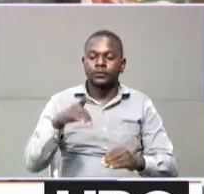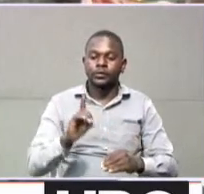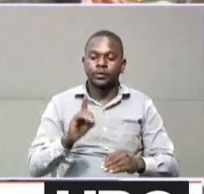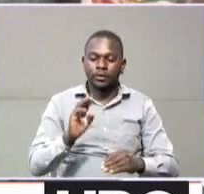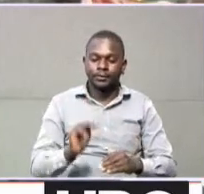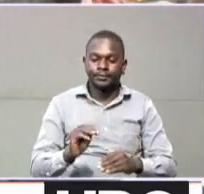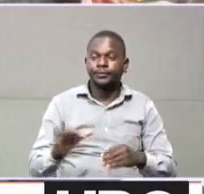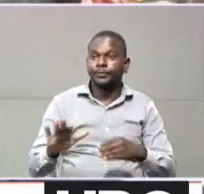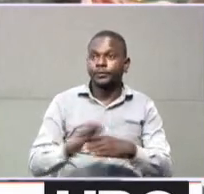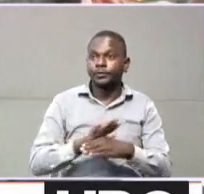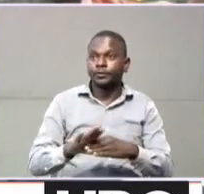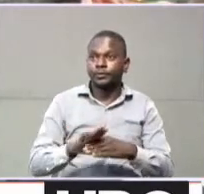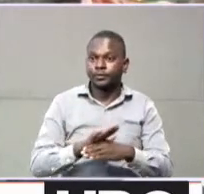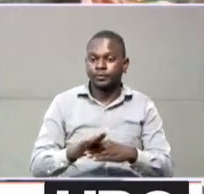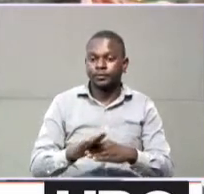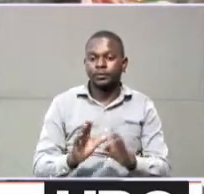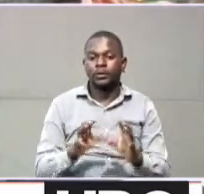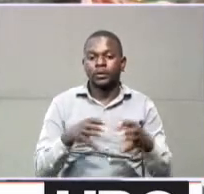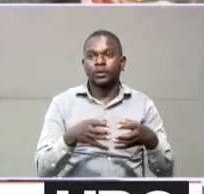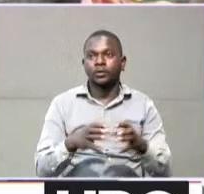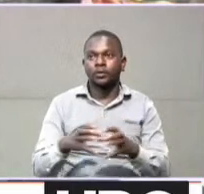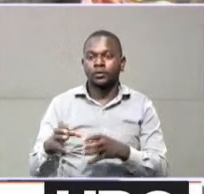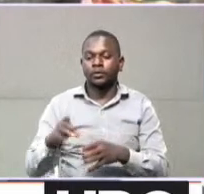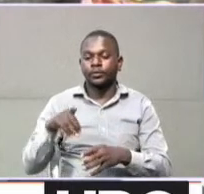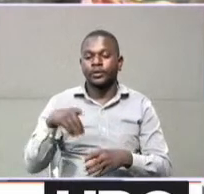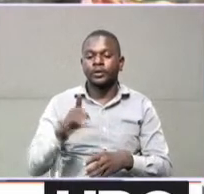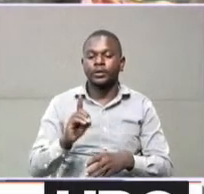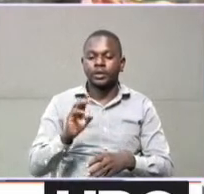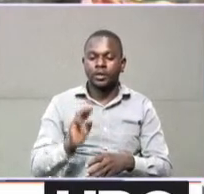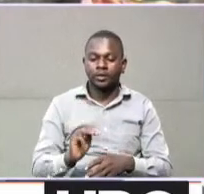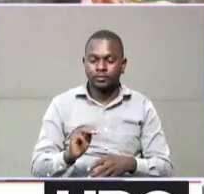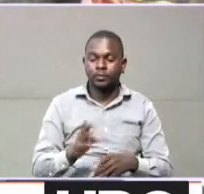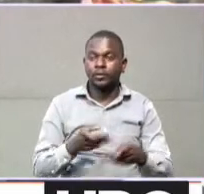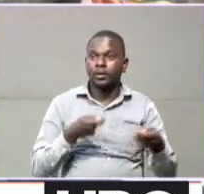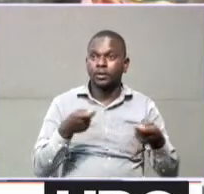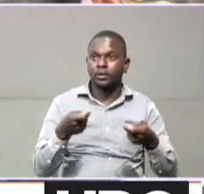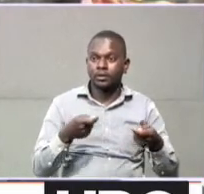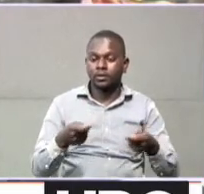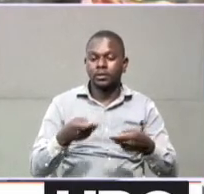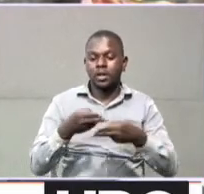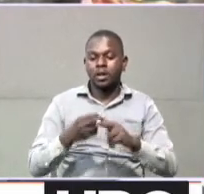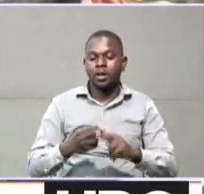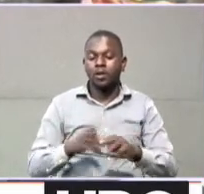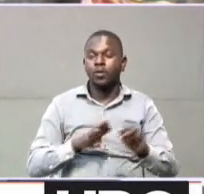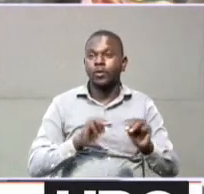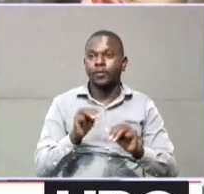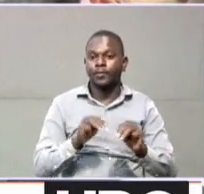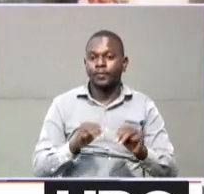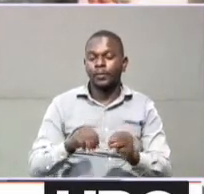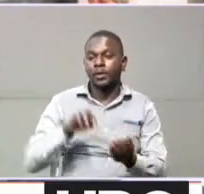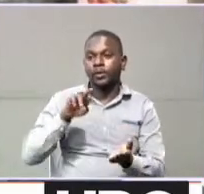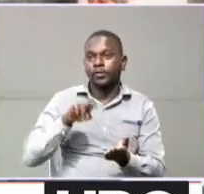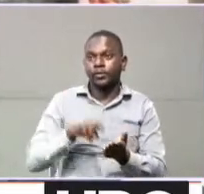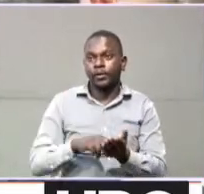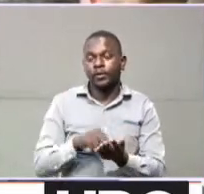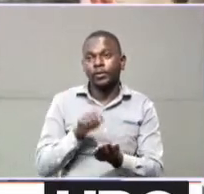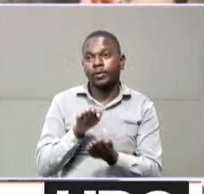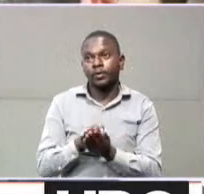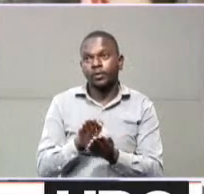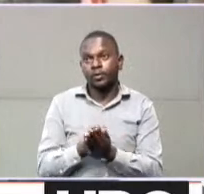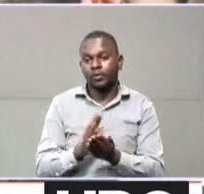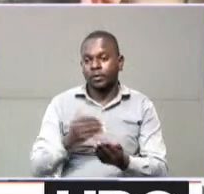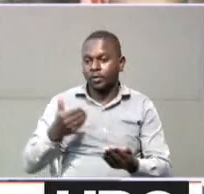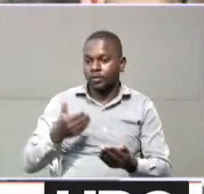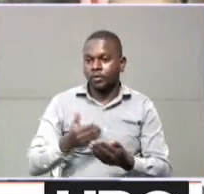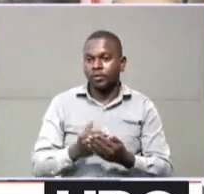enterprise groups and pdm circles on governance loan management record keeping good